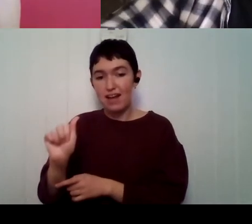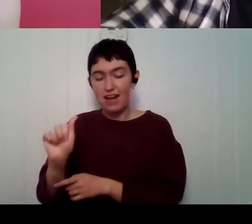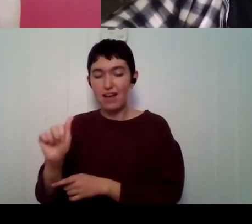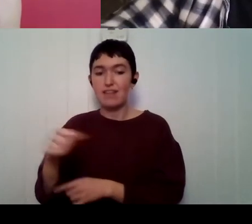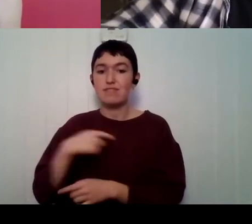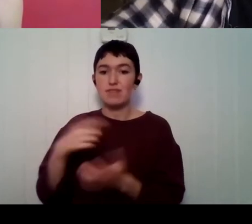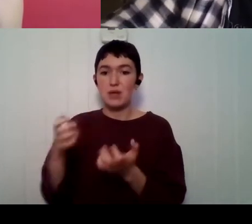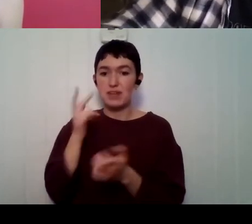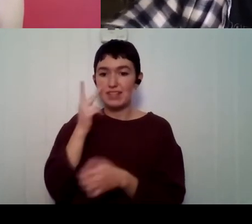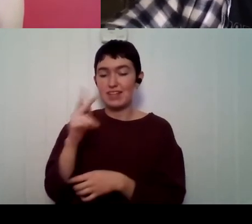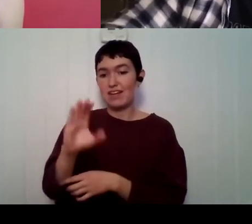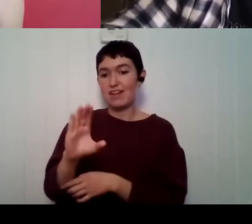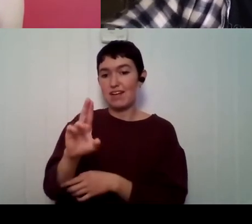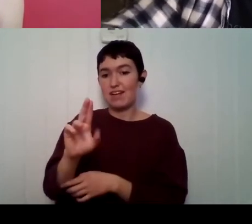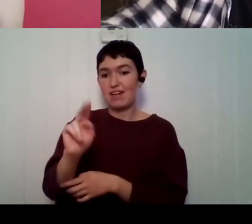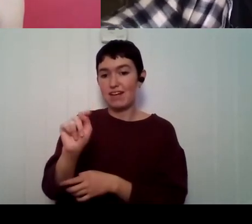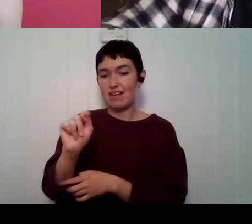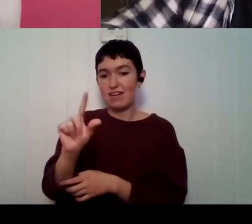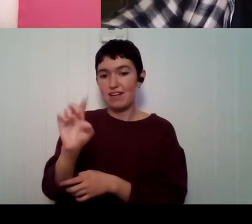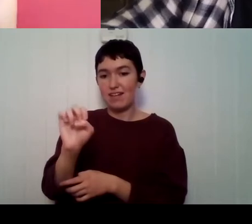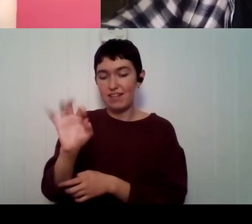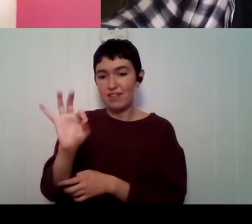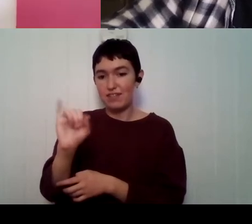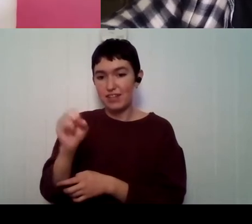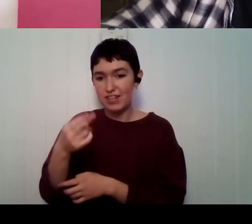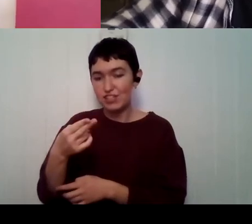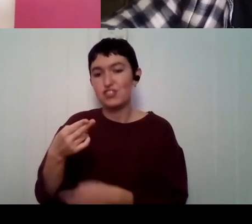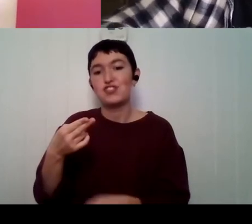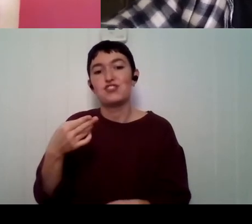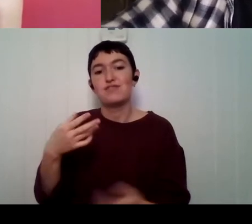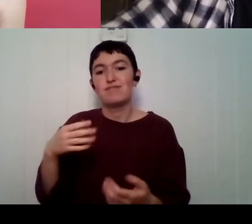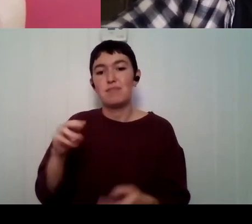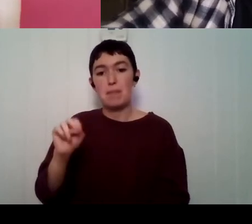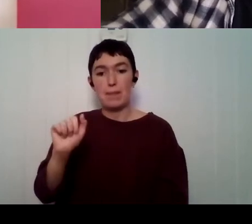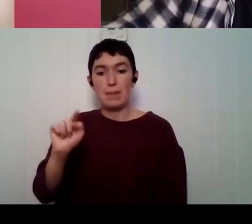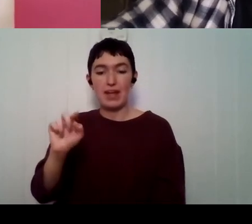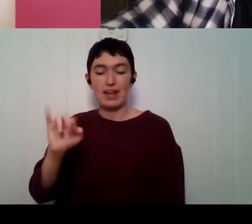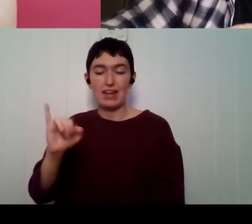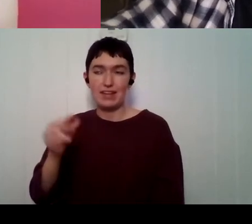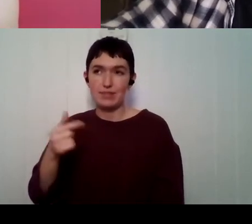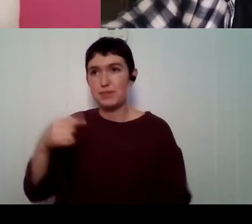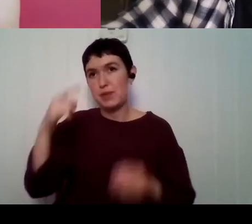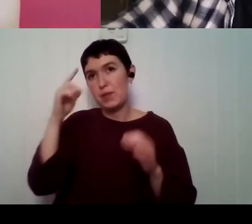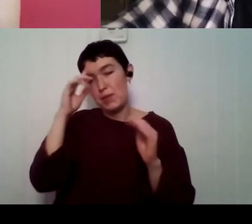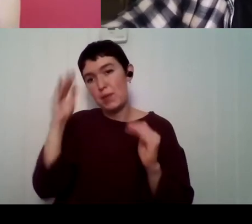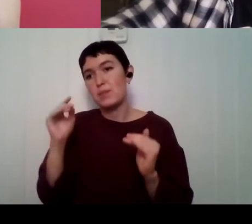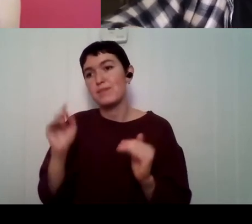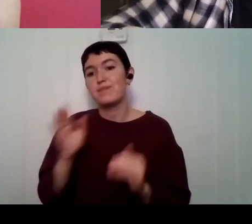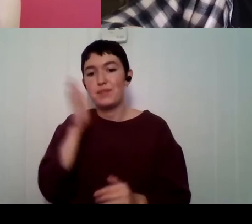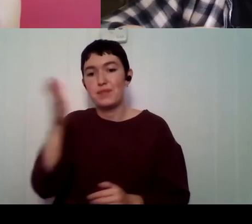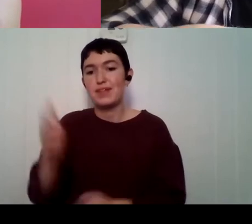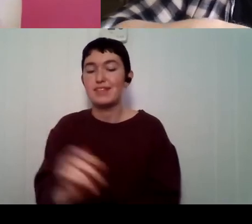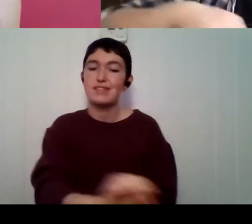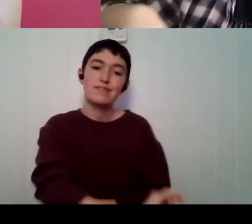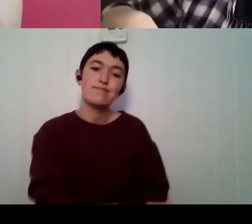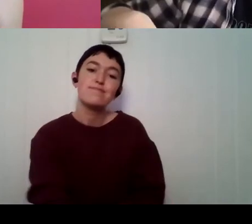and the plane ride is expensive. So, but one day maybe I'll be able. One day. All right. The next question: were there